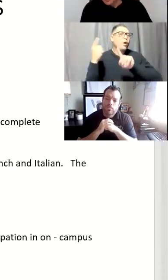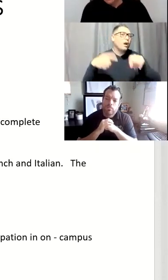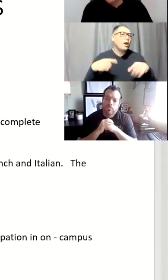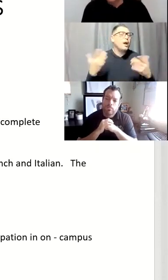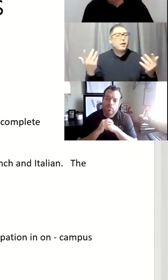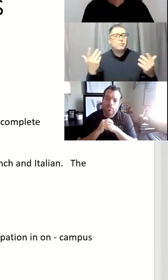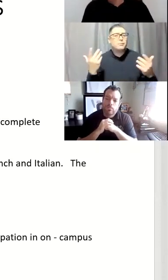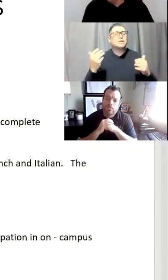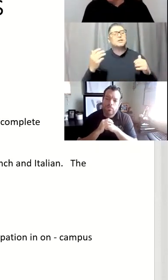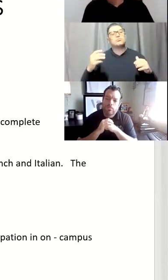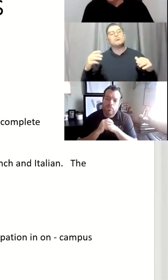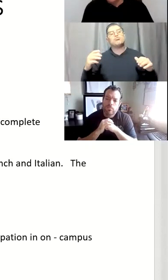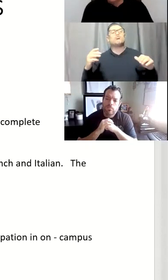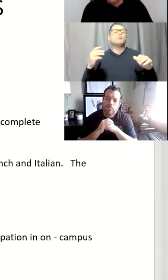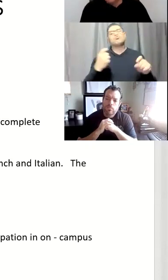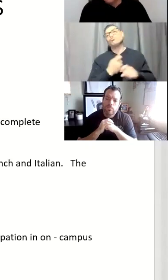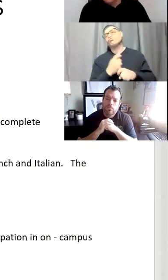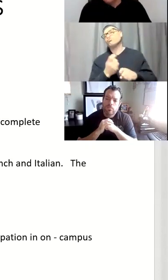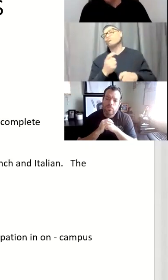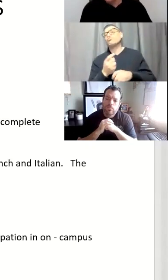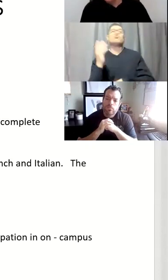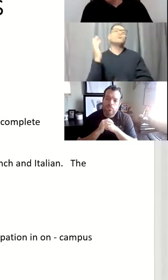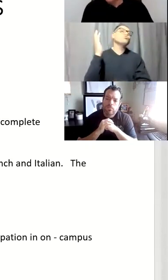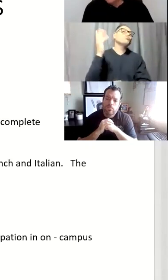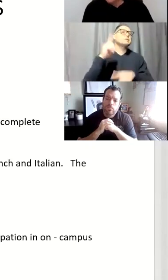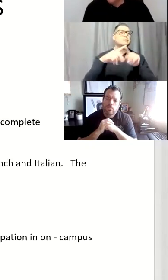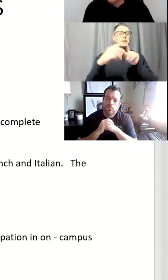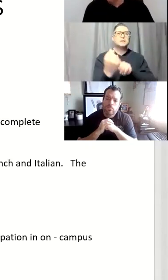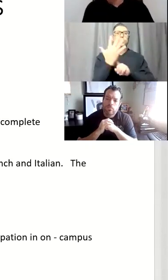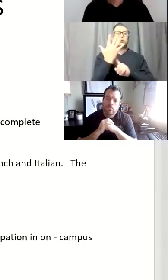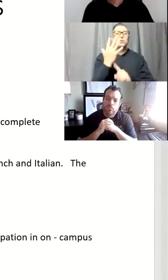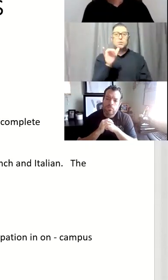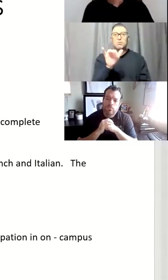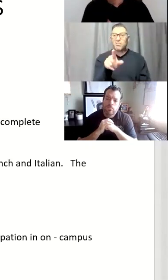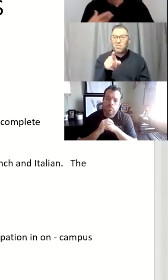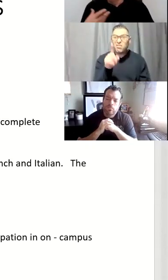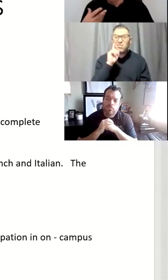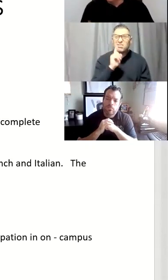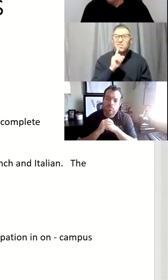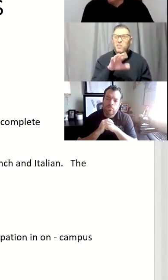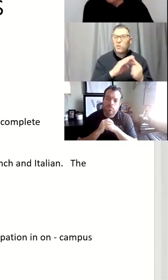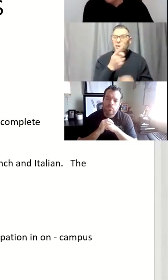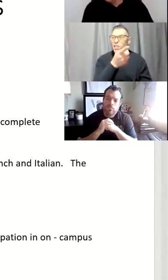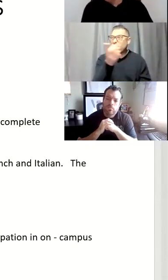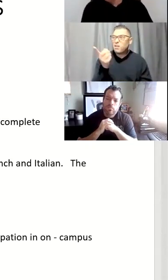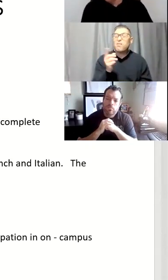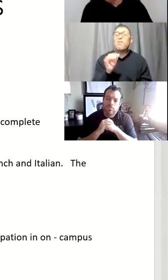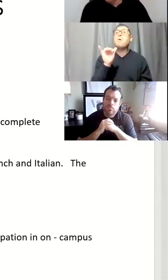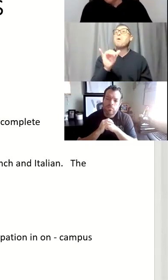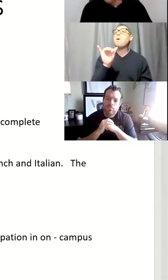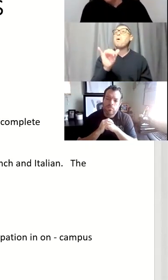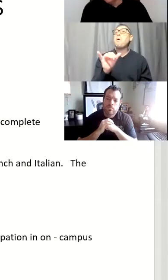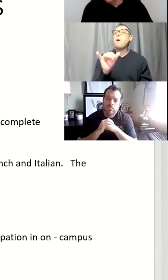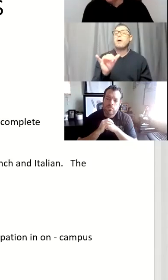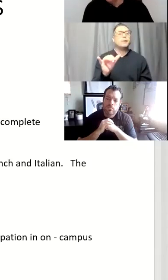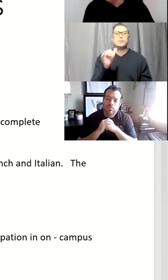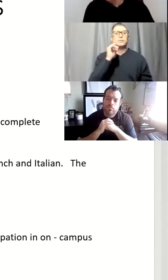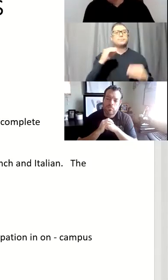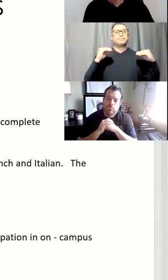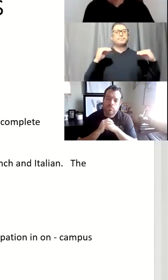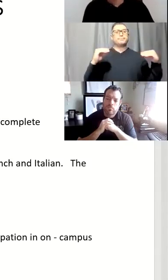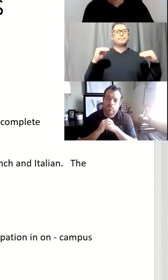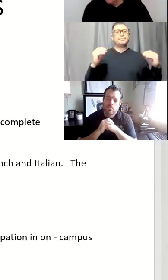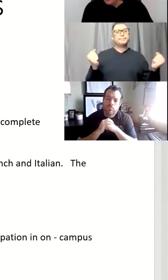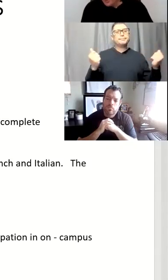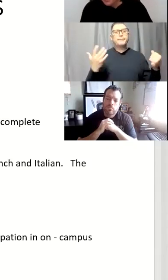funny jokes. But again, it's that exposure to, yes, there is a deaf community out there. You know, we don't all just teach American Sign Language. There's